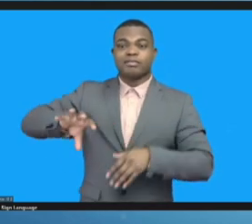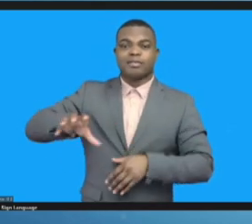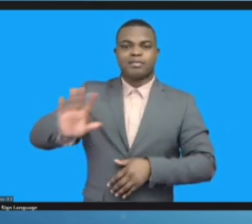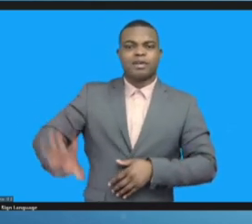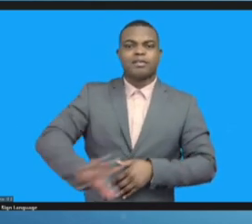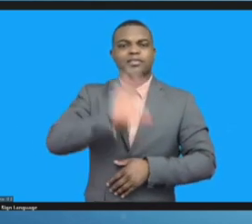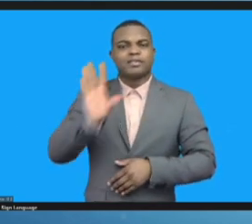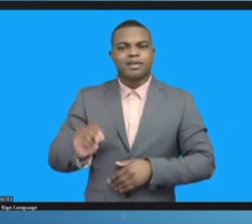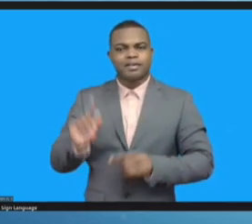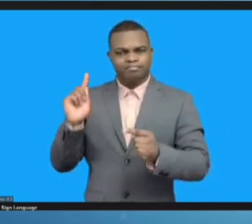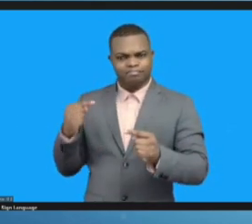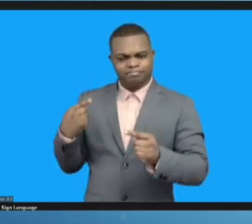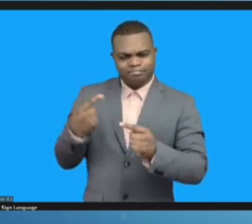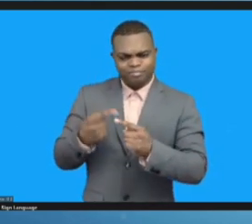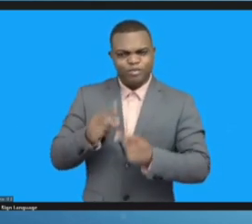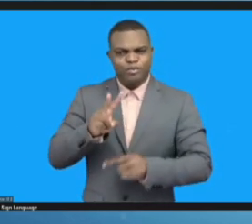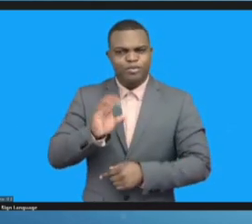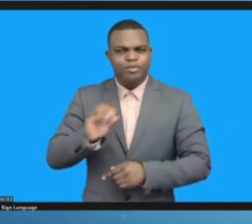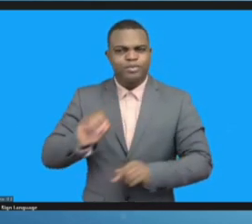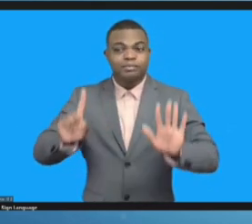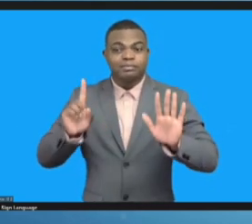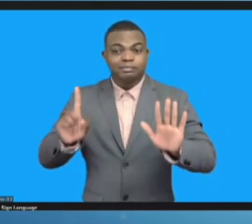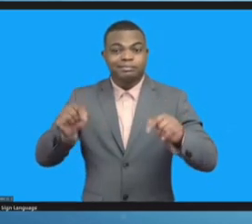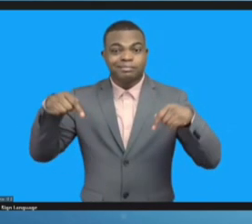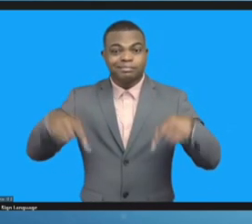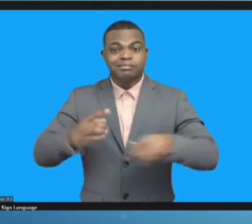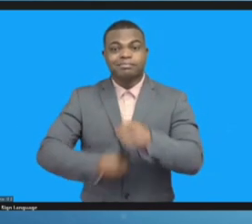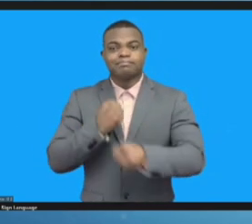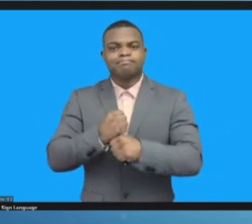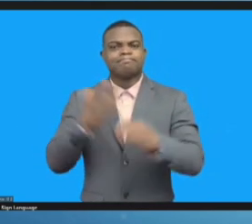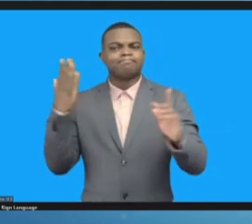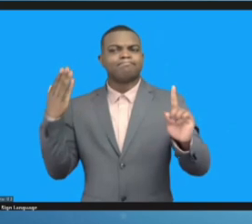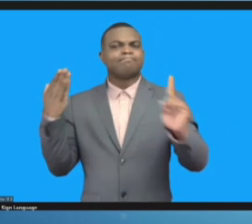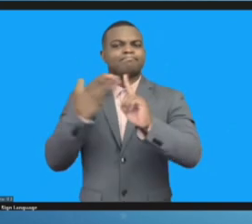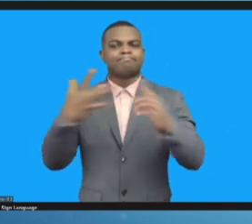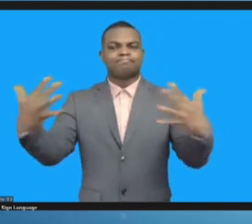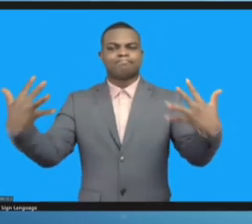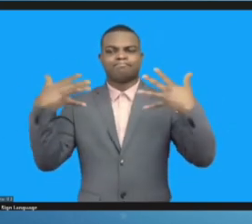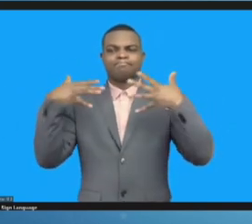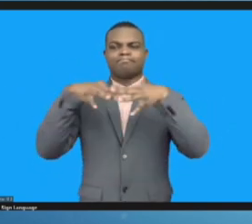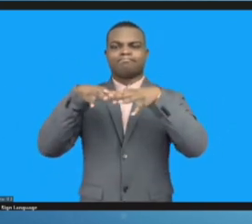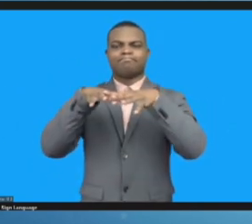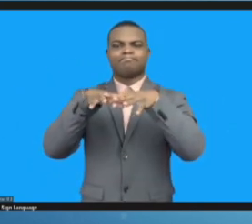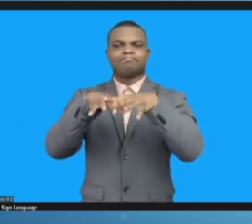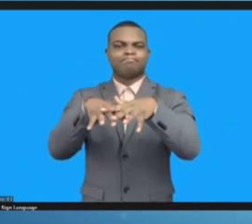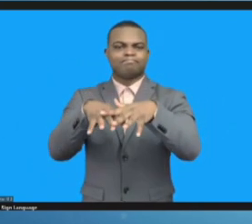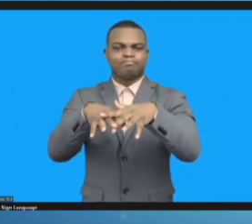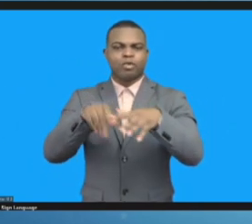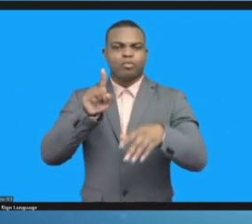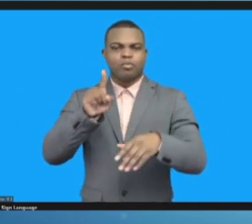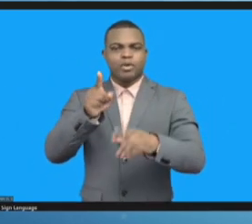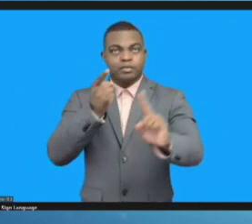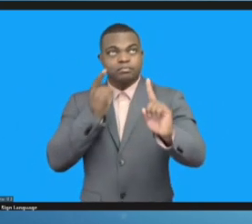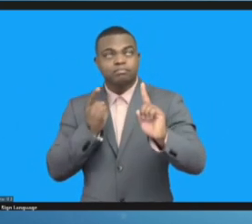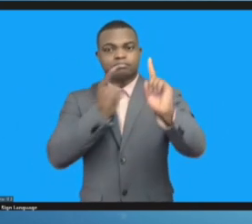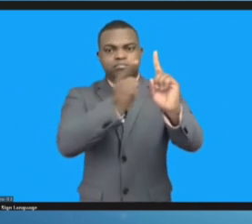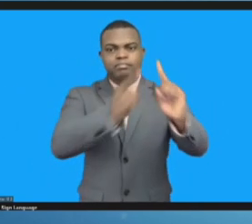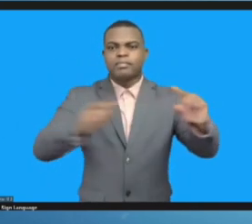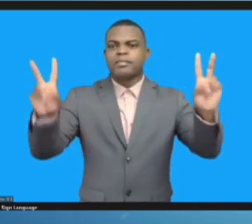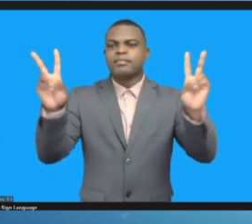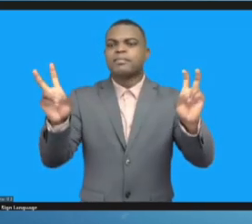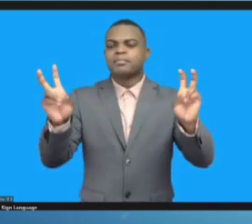Future, happening here in Addis Ababa, the diplomatic seat of the African continent, from the 28th